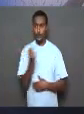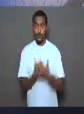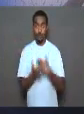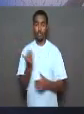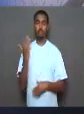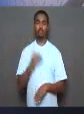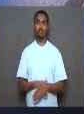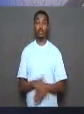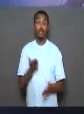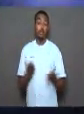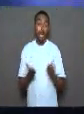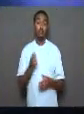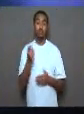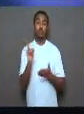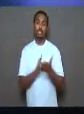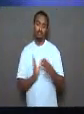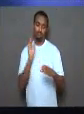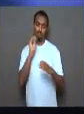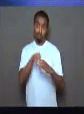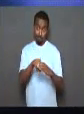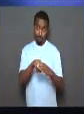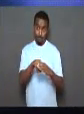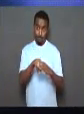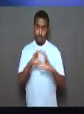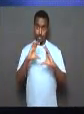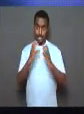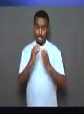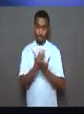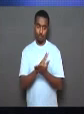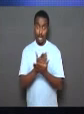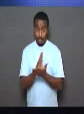of. Perhaps your list included